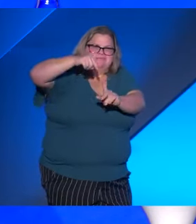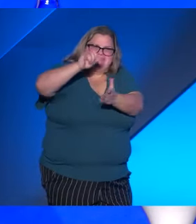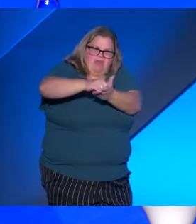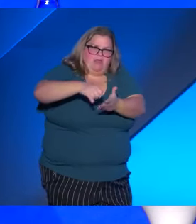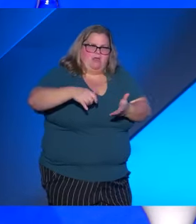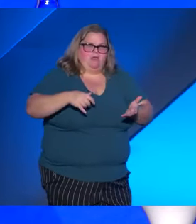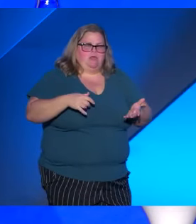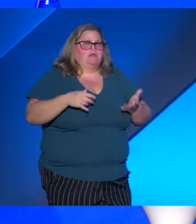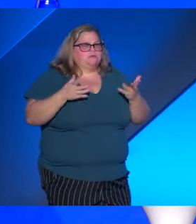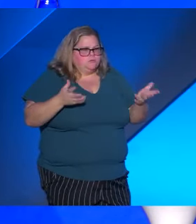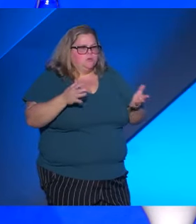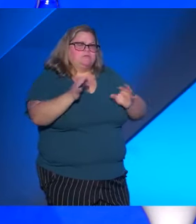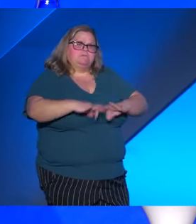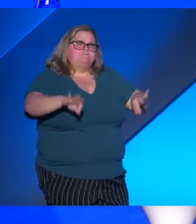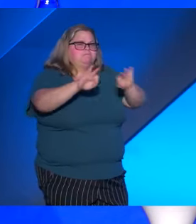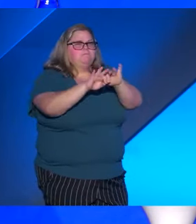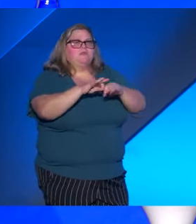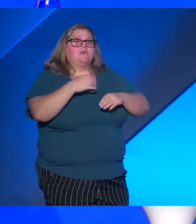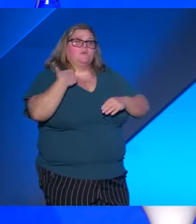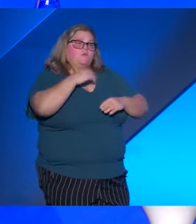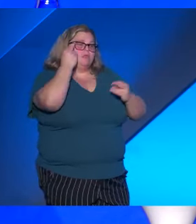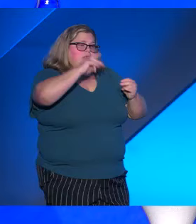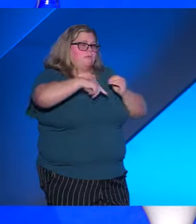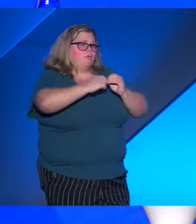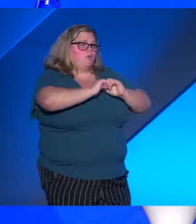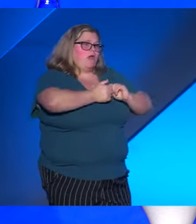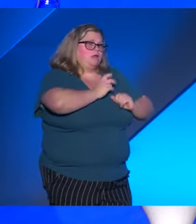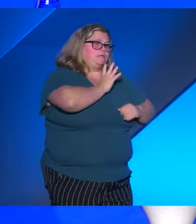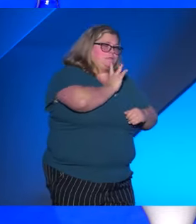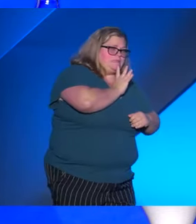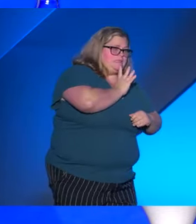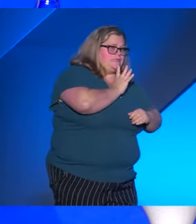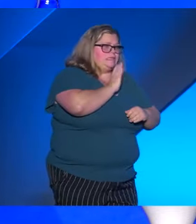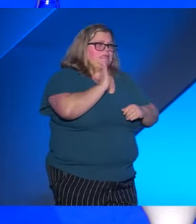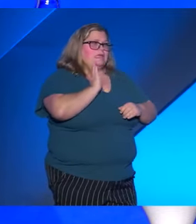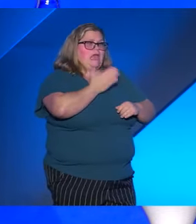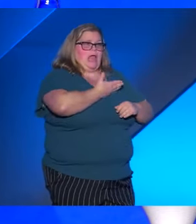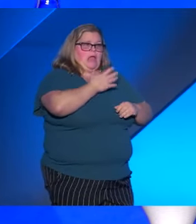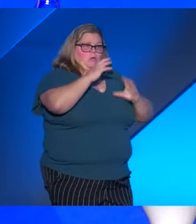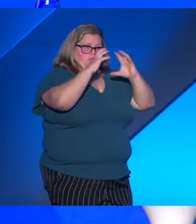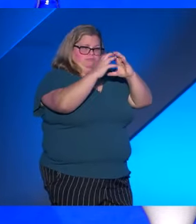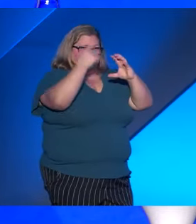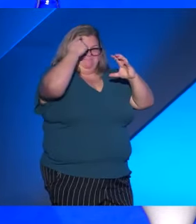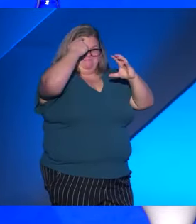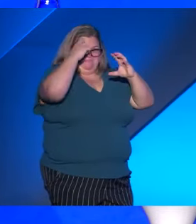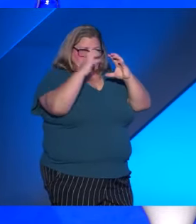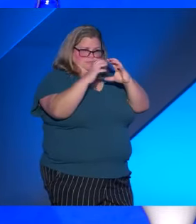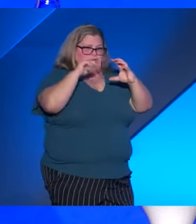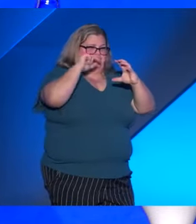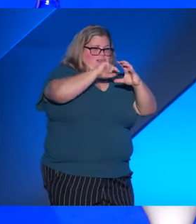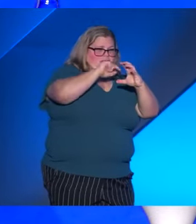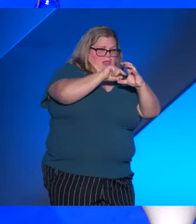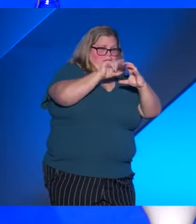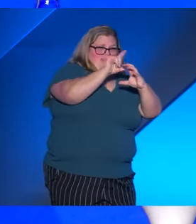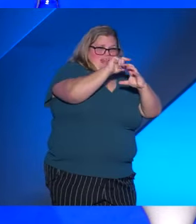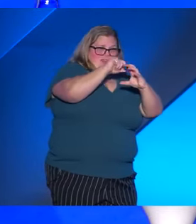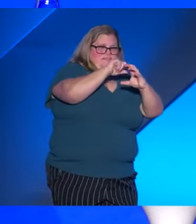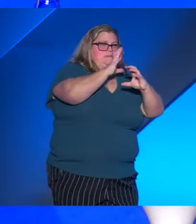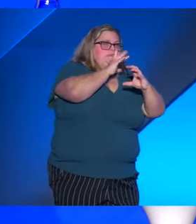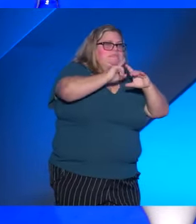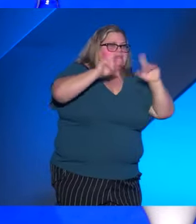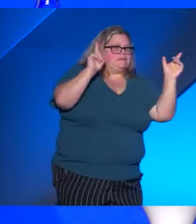think about how we speak, our left hemisphere speaks differently than our right hemisphere. And as organizations,